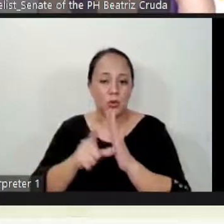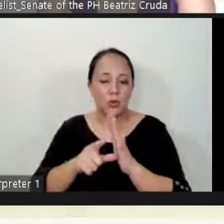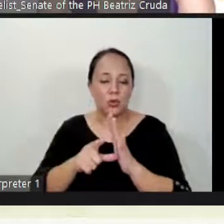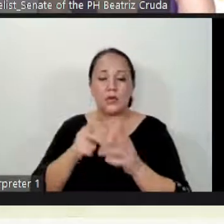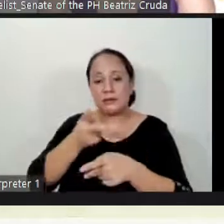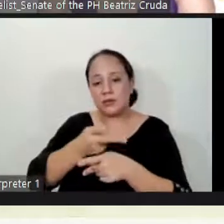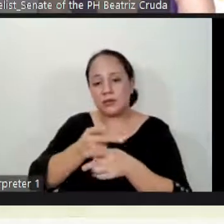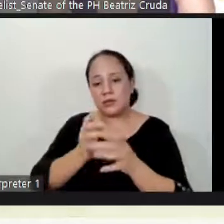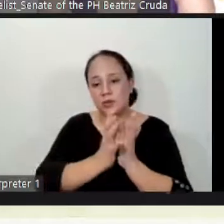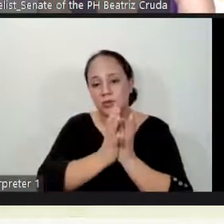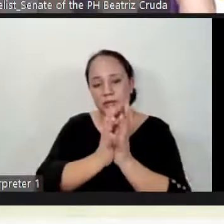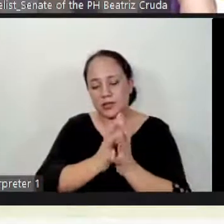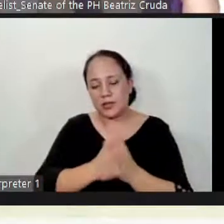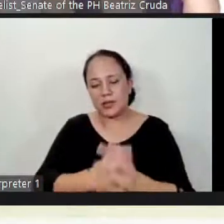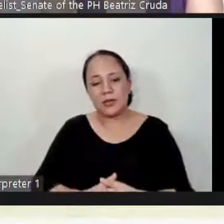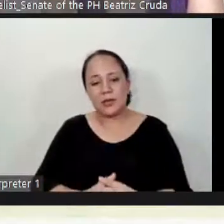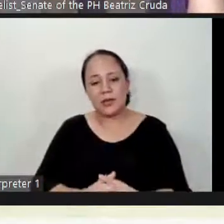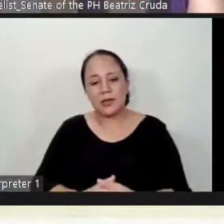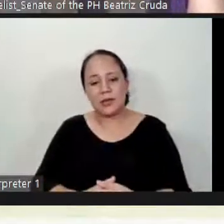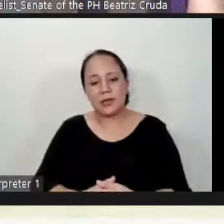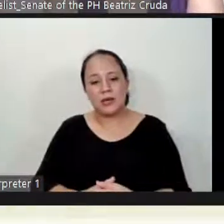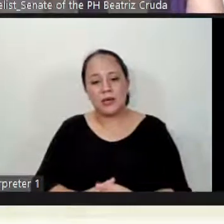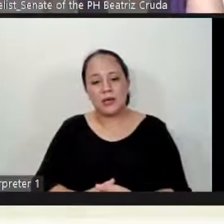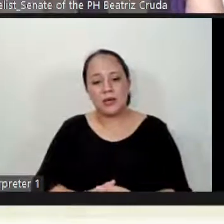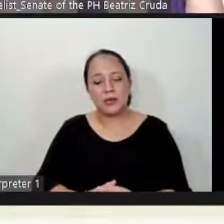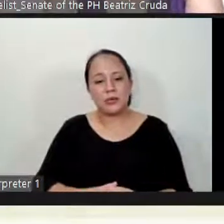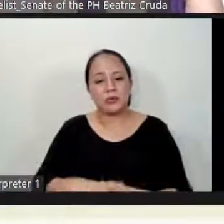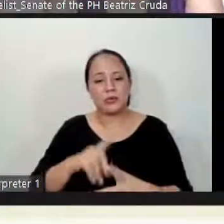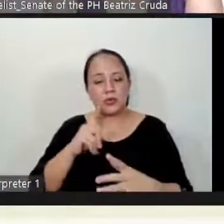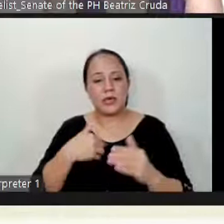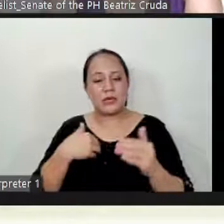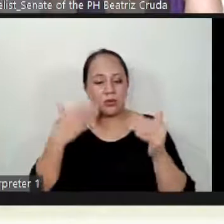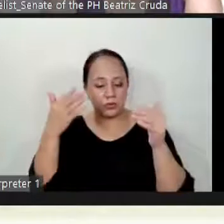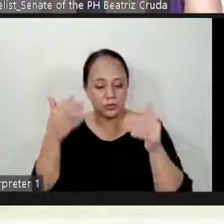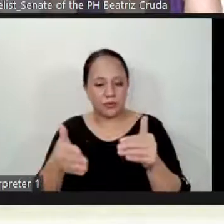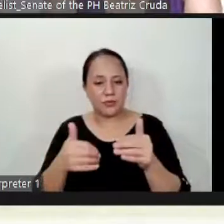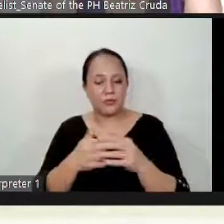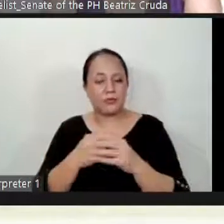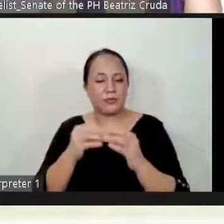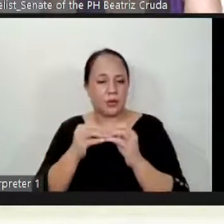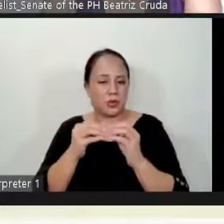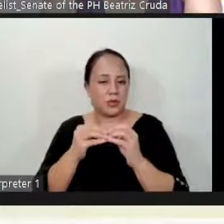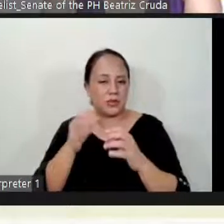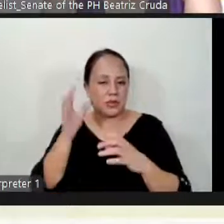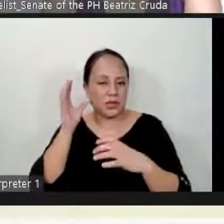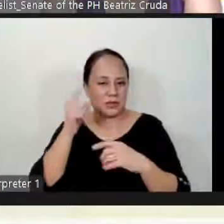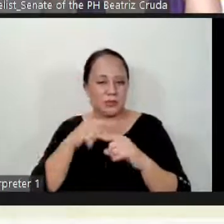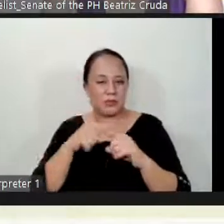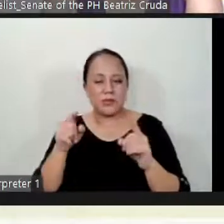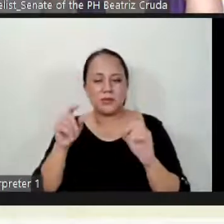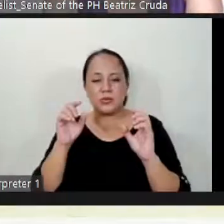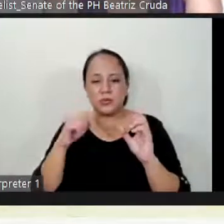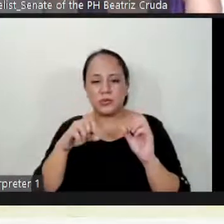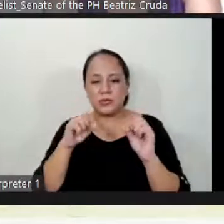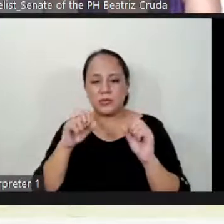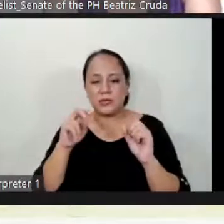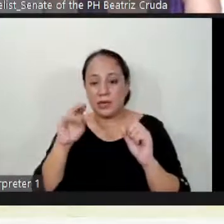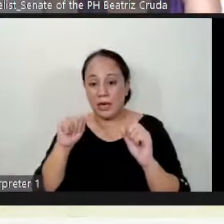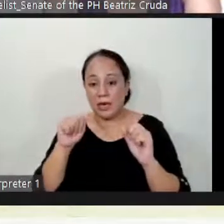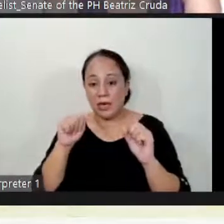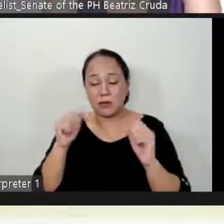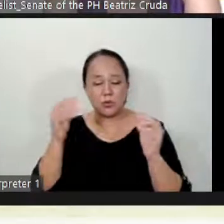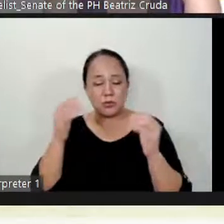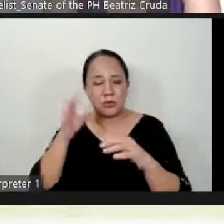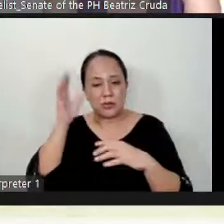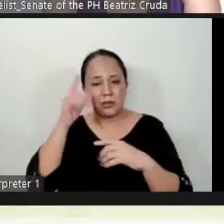community. And the NICA law basically really concentrates more on cancer, but we can hook them together